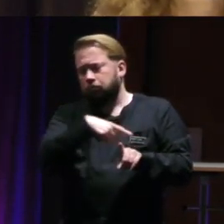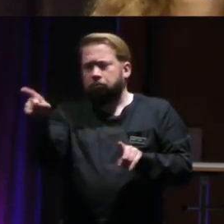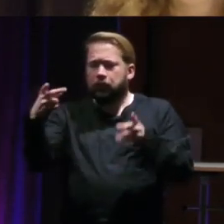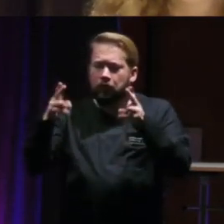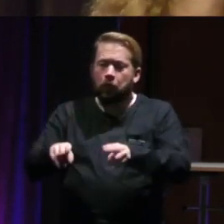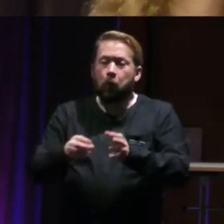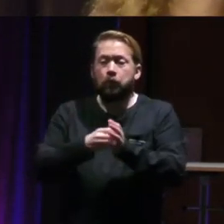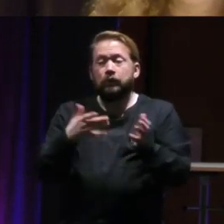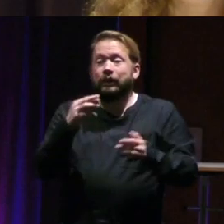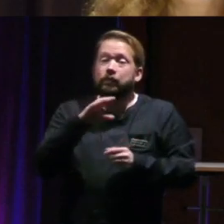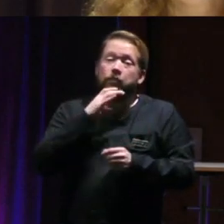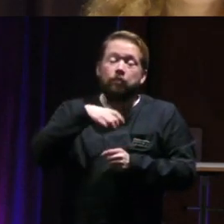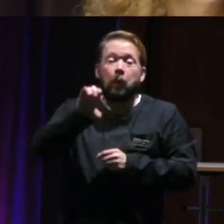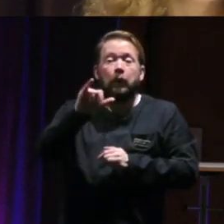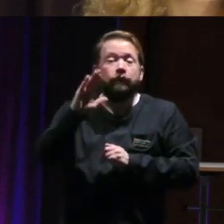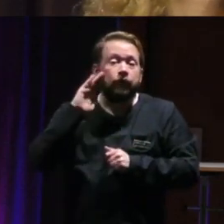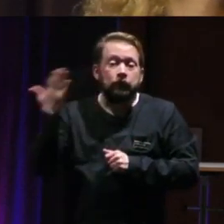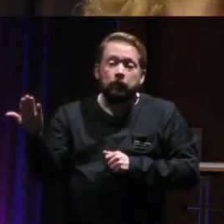post, because of the retweet,